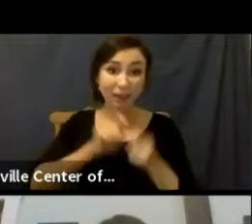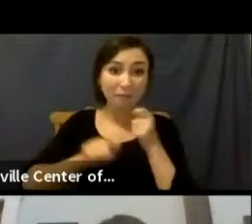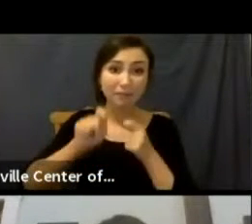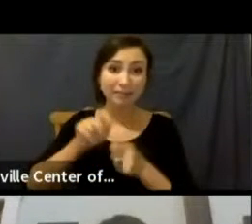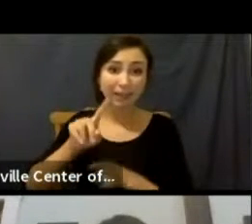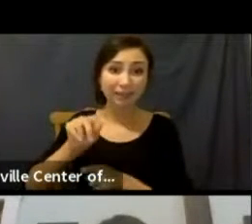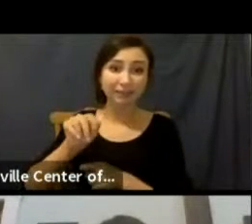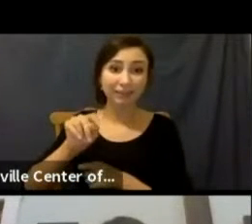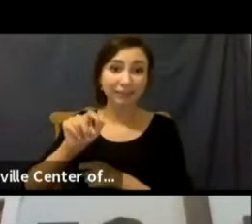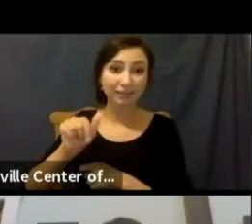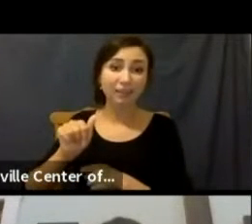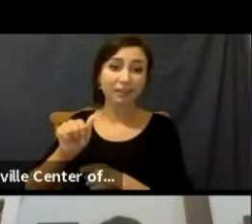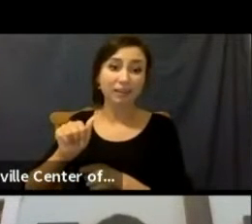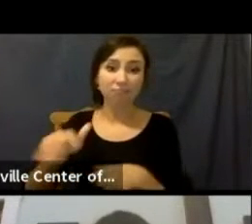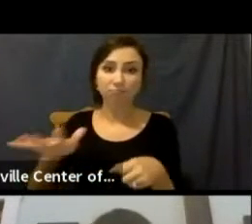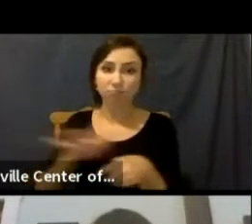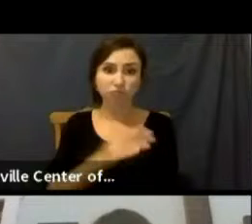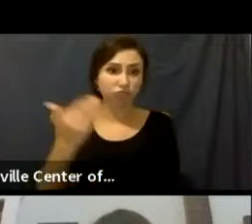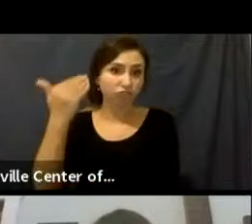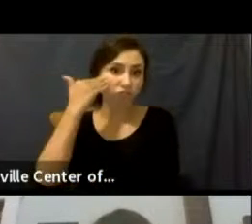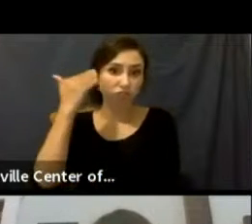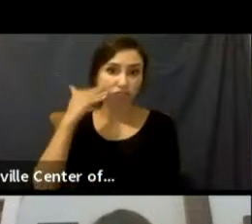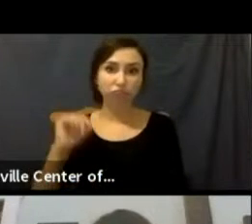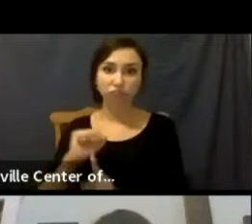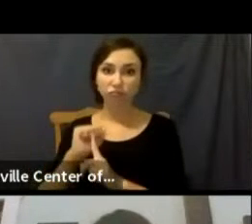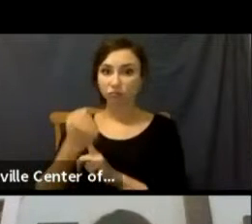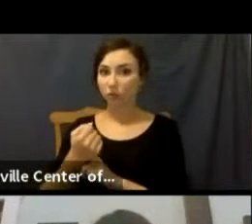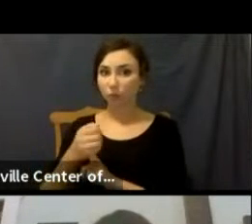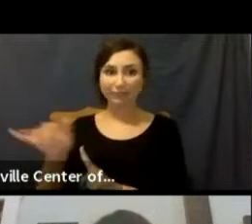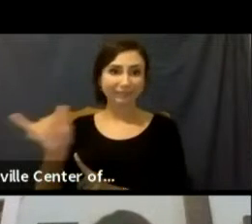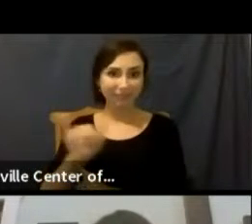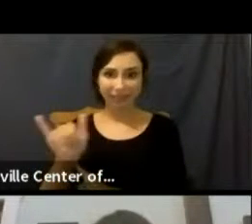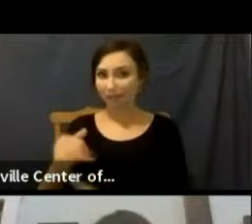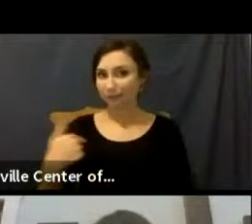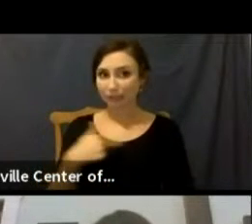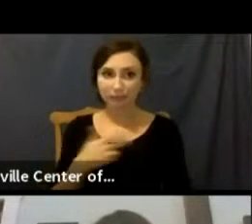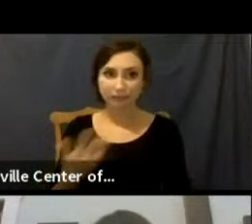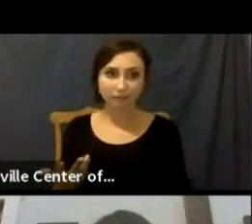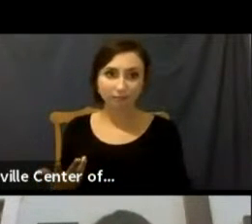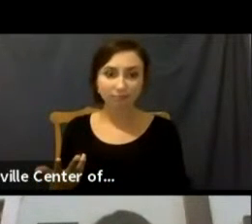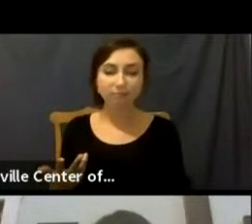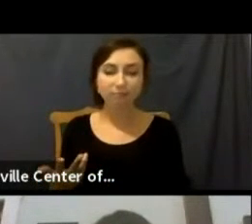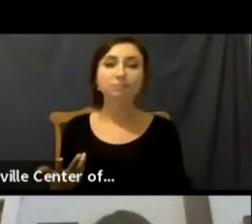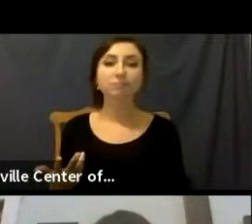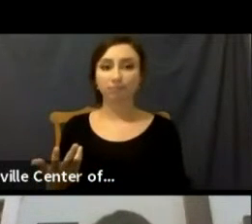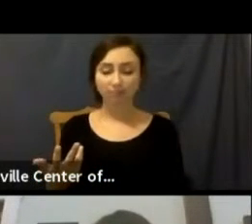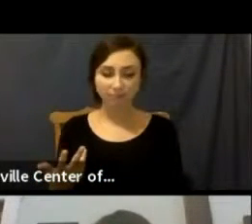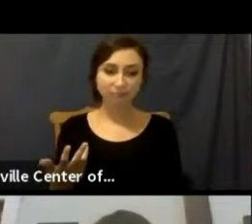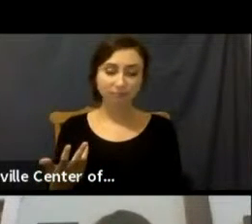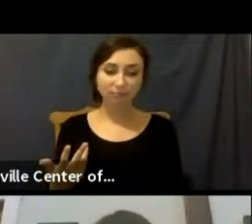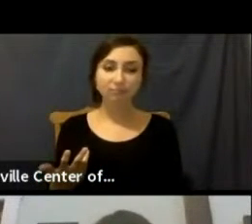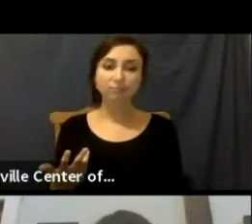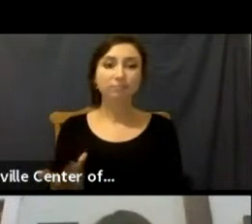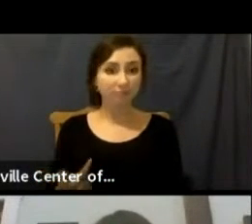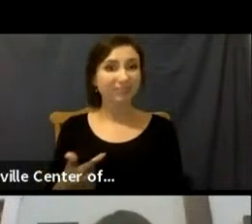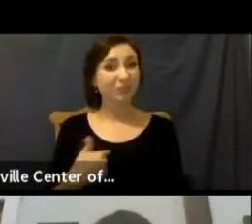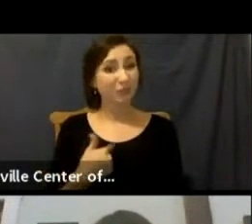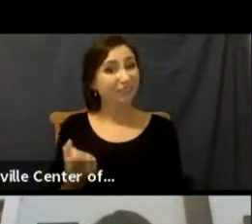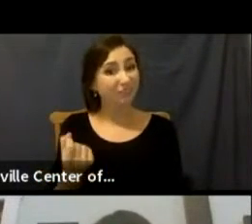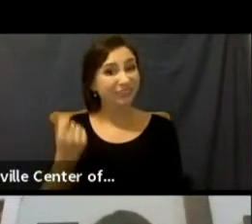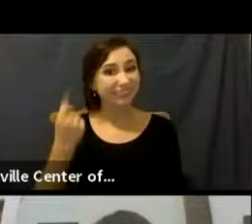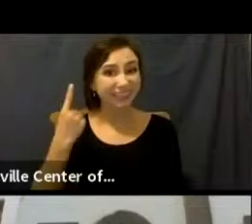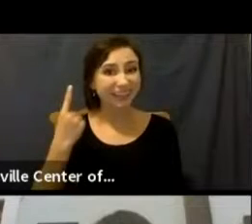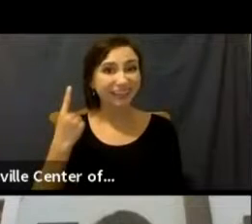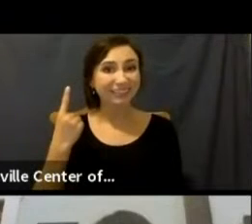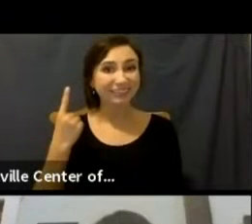data and are fully aware of the situation just as much as we are. And so while I understand